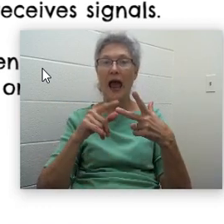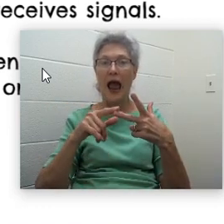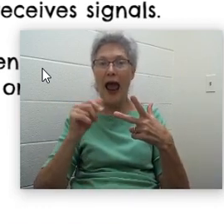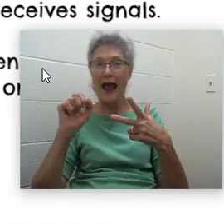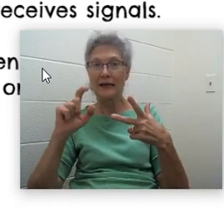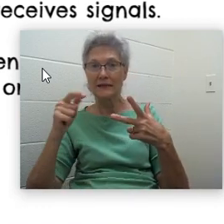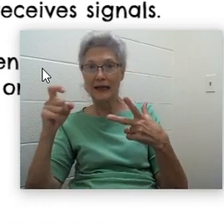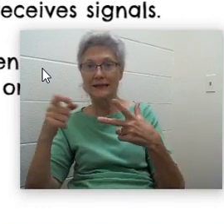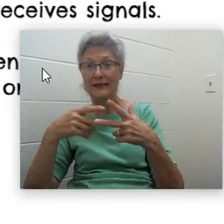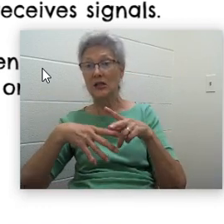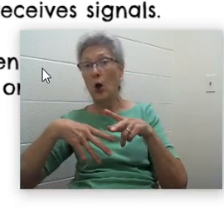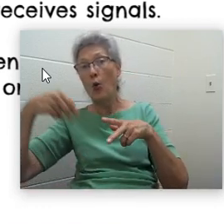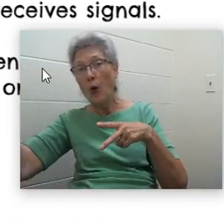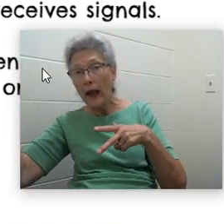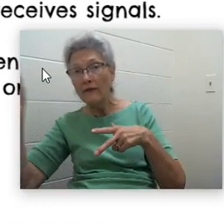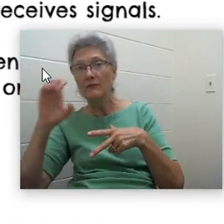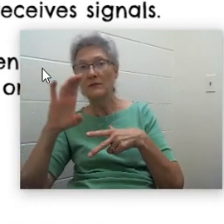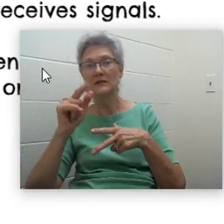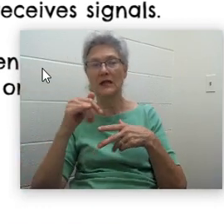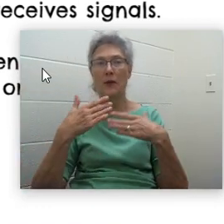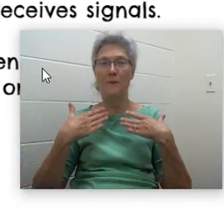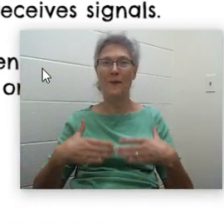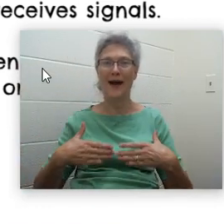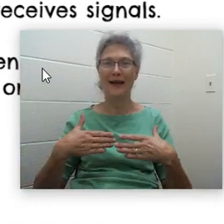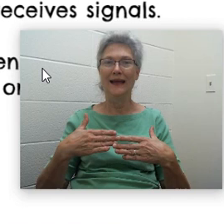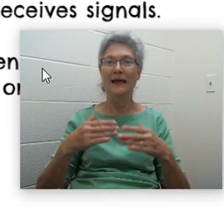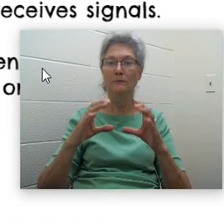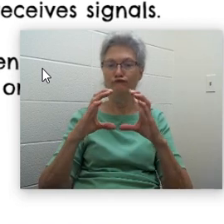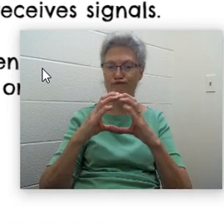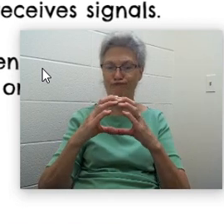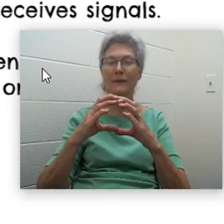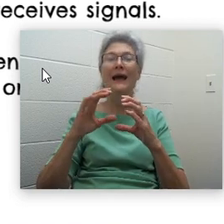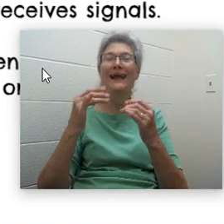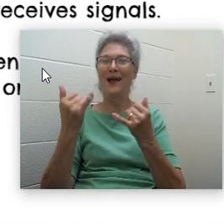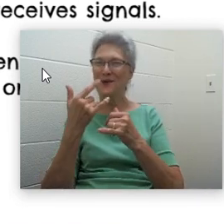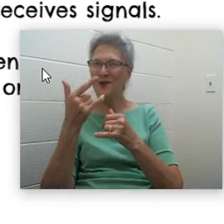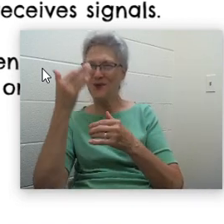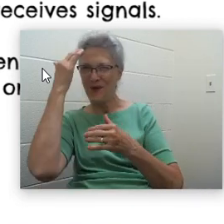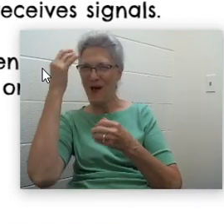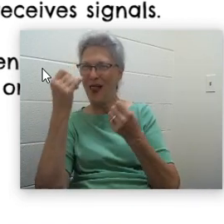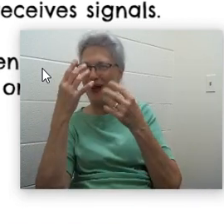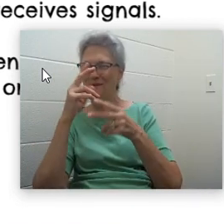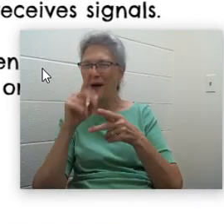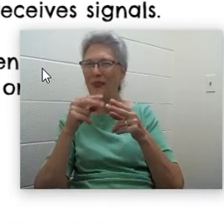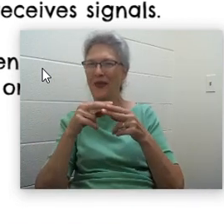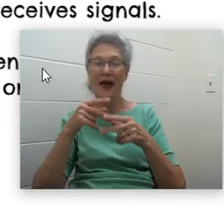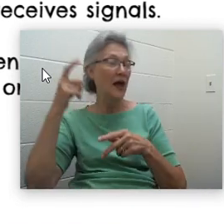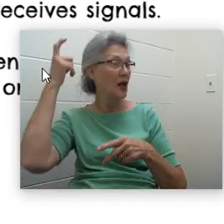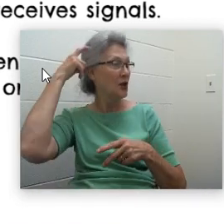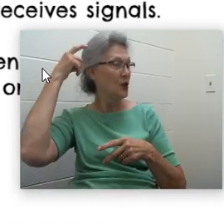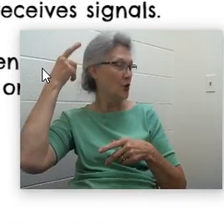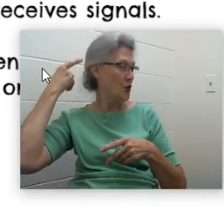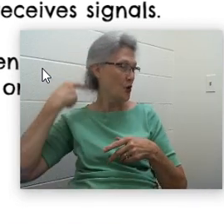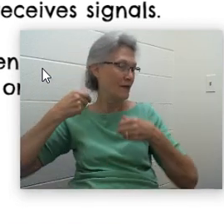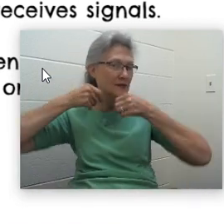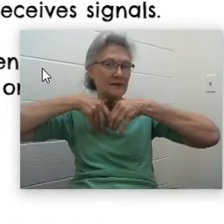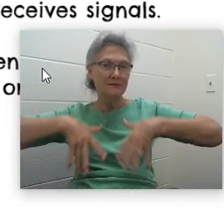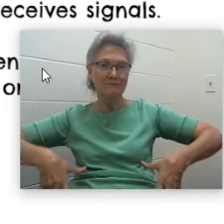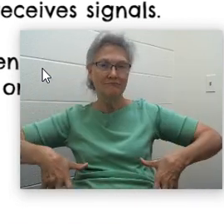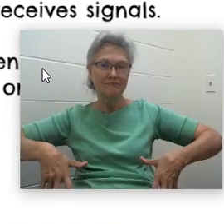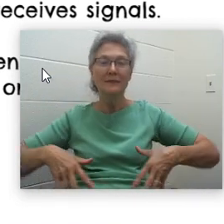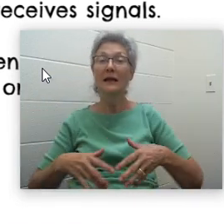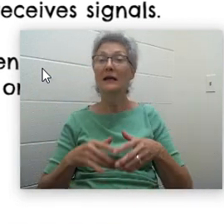body. Now, you know a lot about the nervous system. Please drop a like, leave a